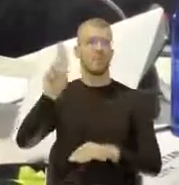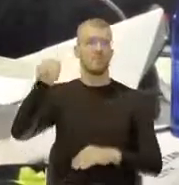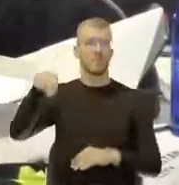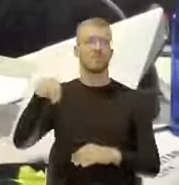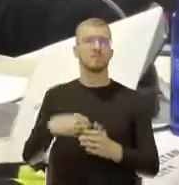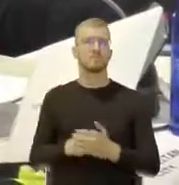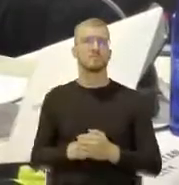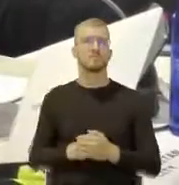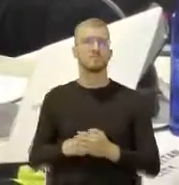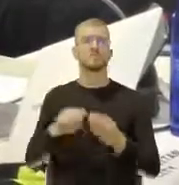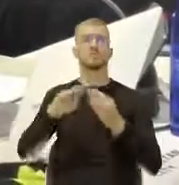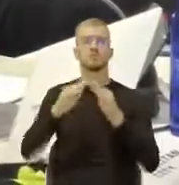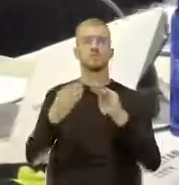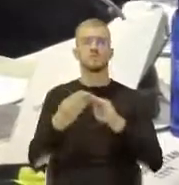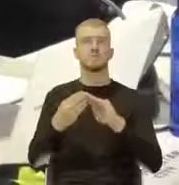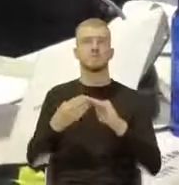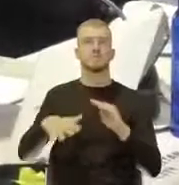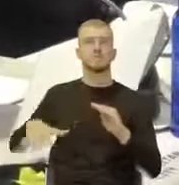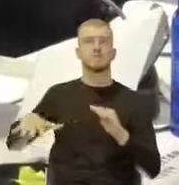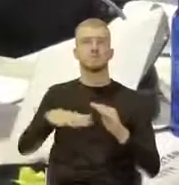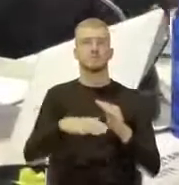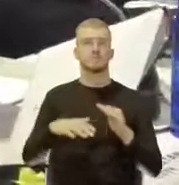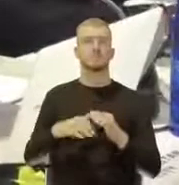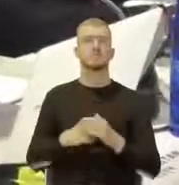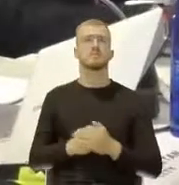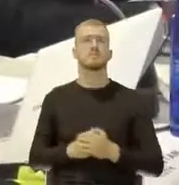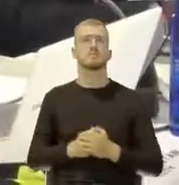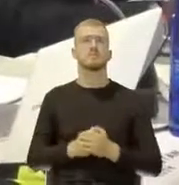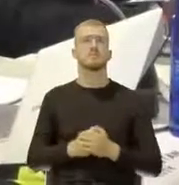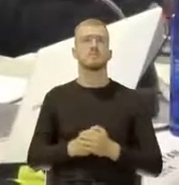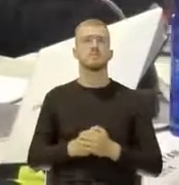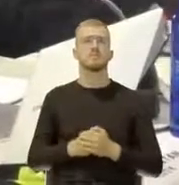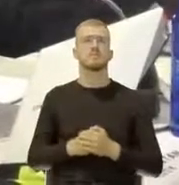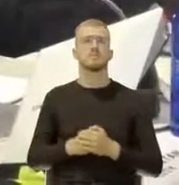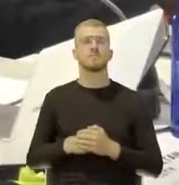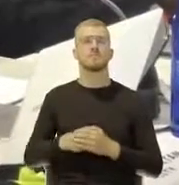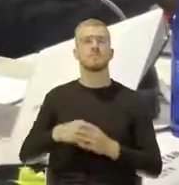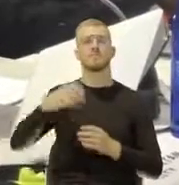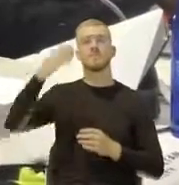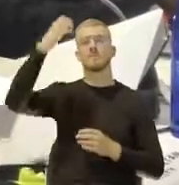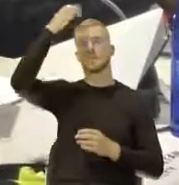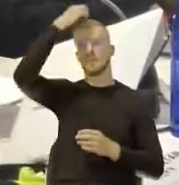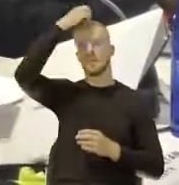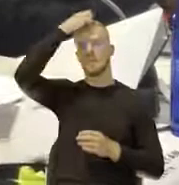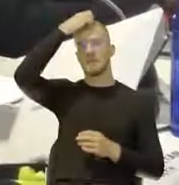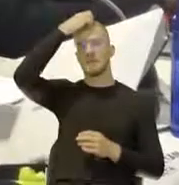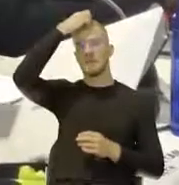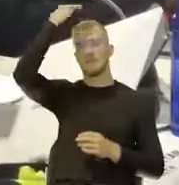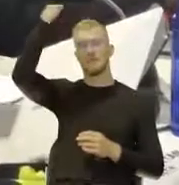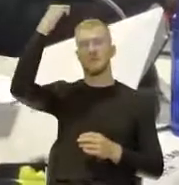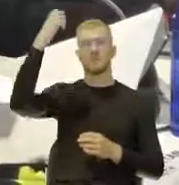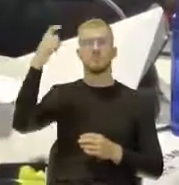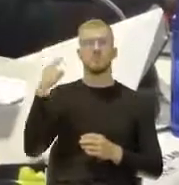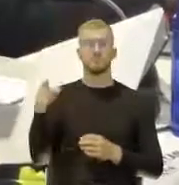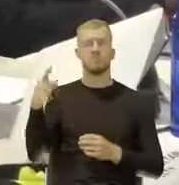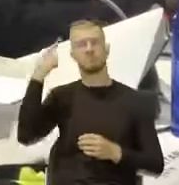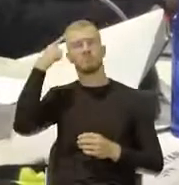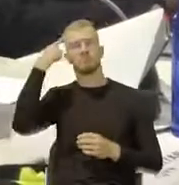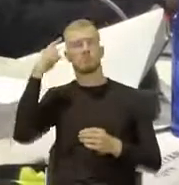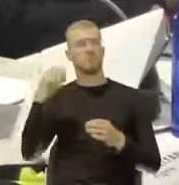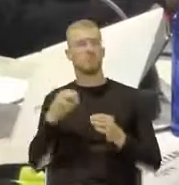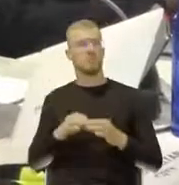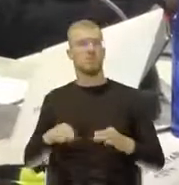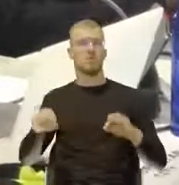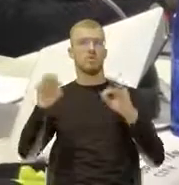governments have a key role to play in resolving our global challenges.